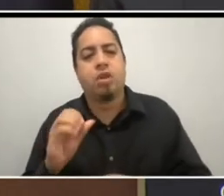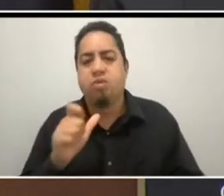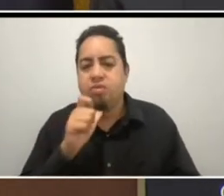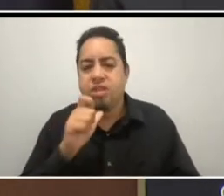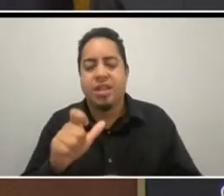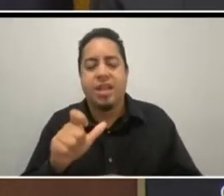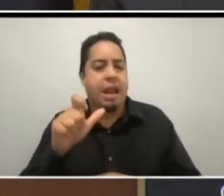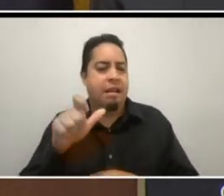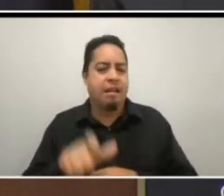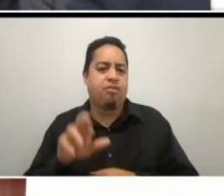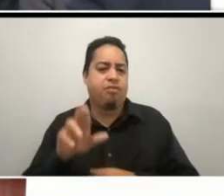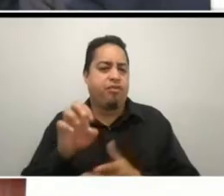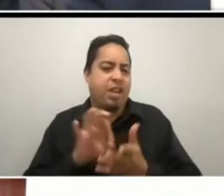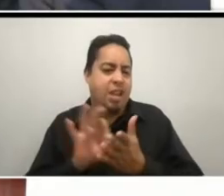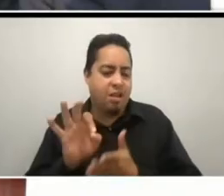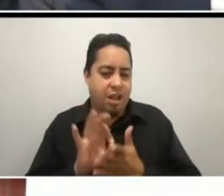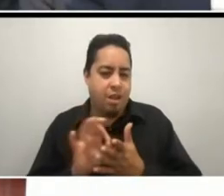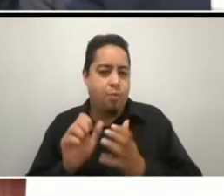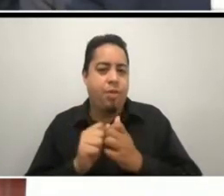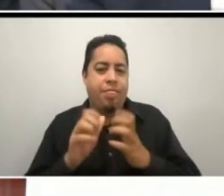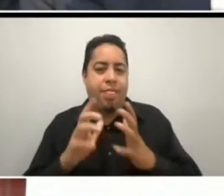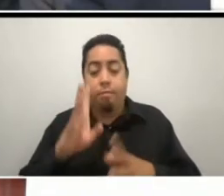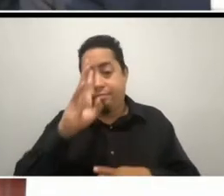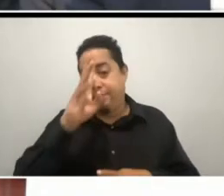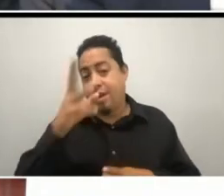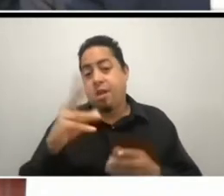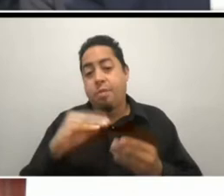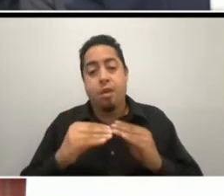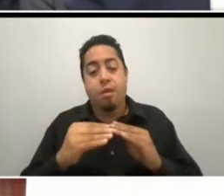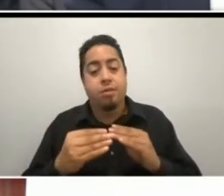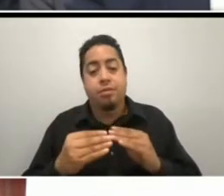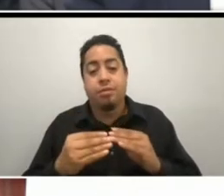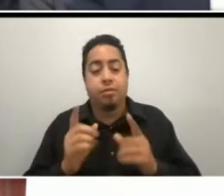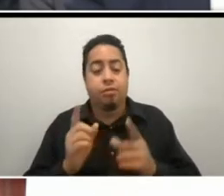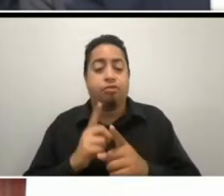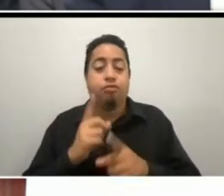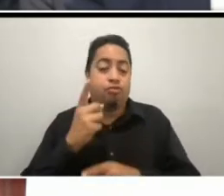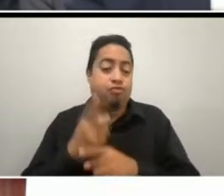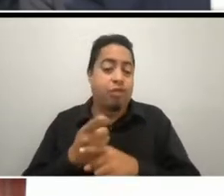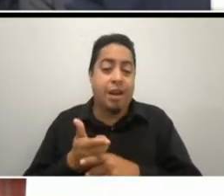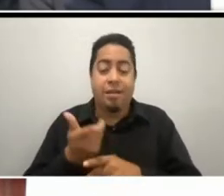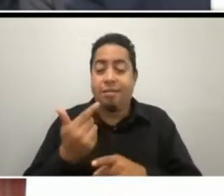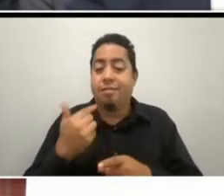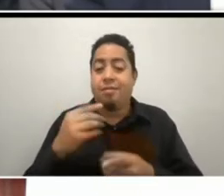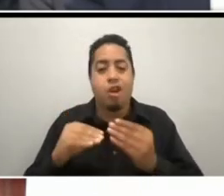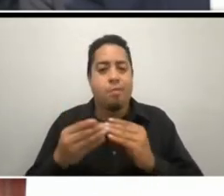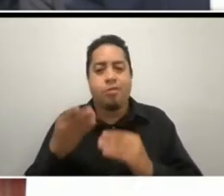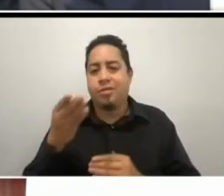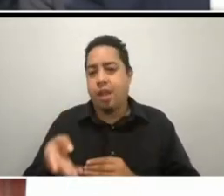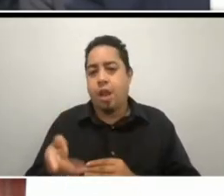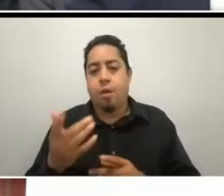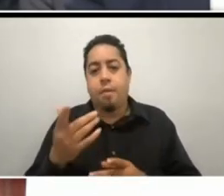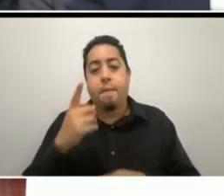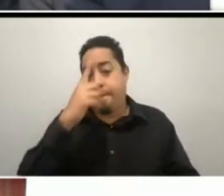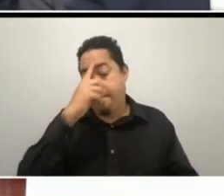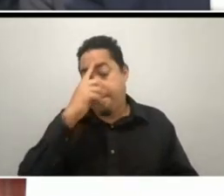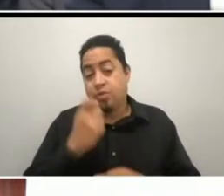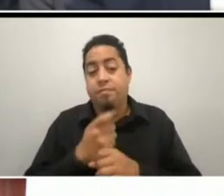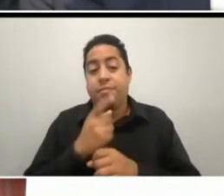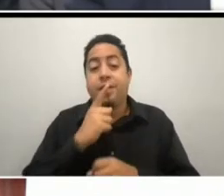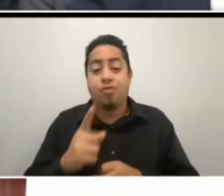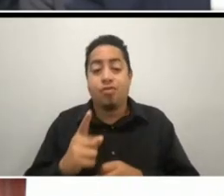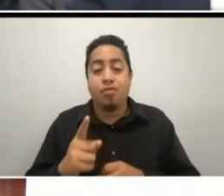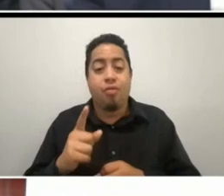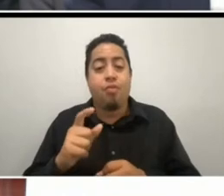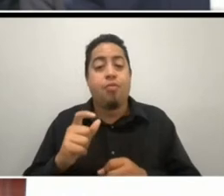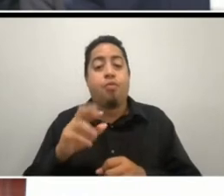numbers? The numbers were the numbers, and we could not recalculate because we had made sure that we had checked every single allegation. And we